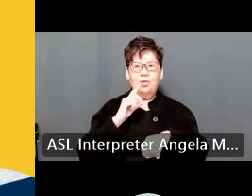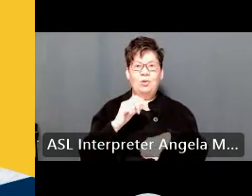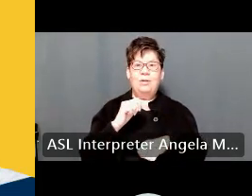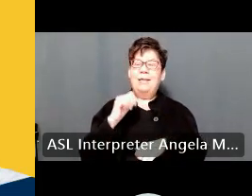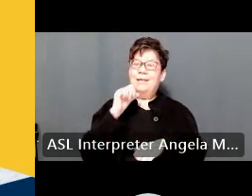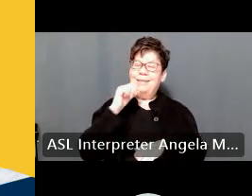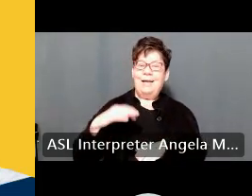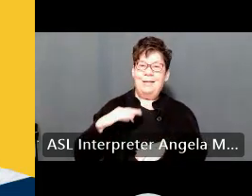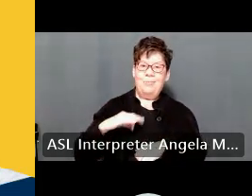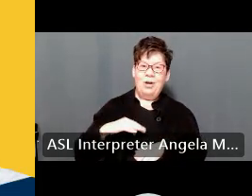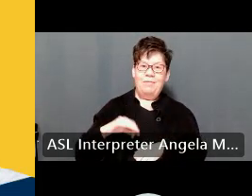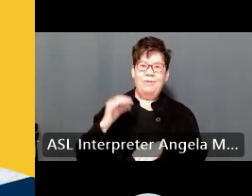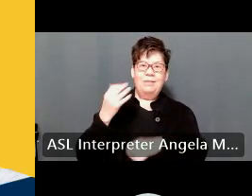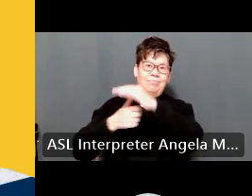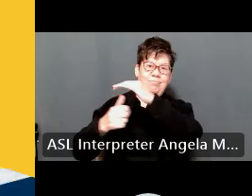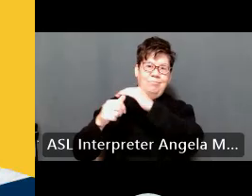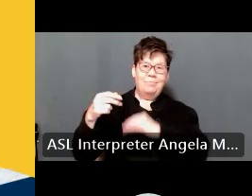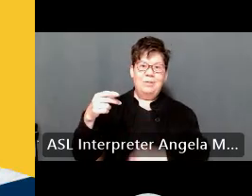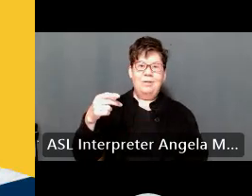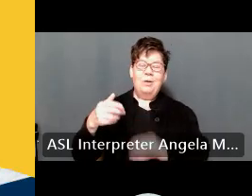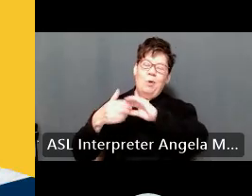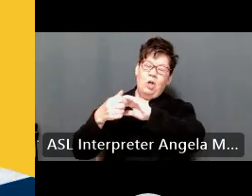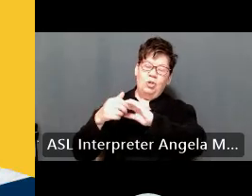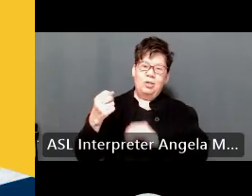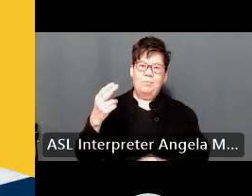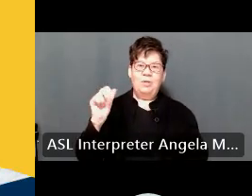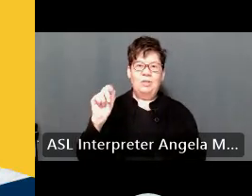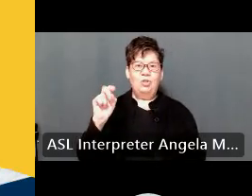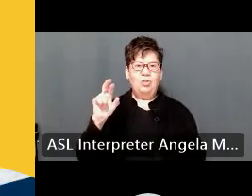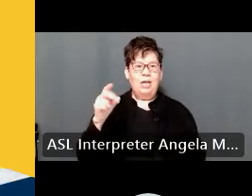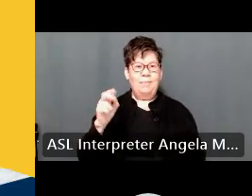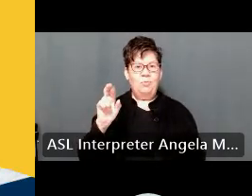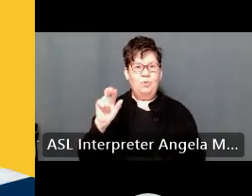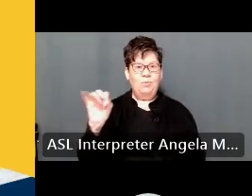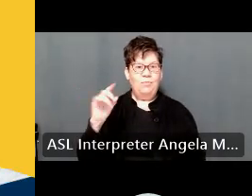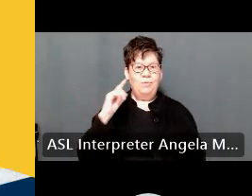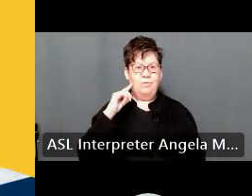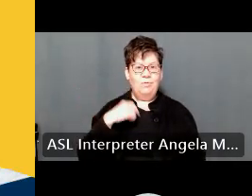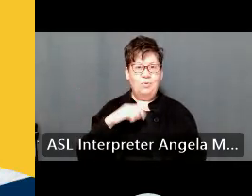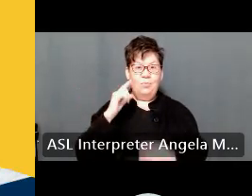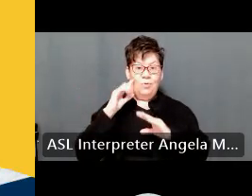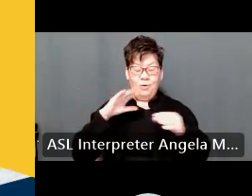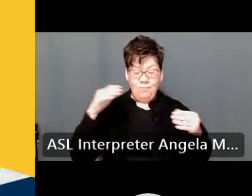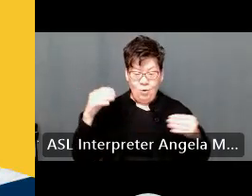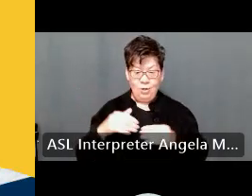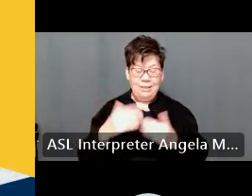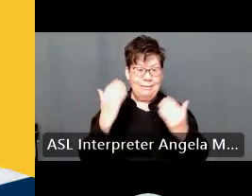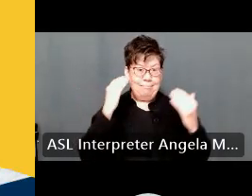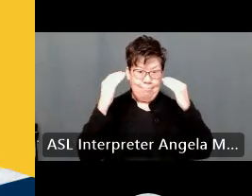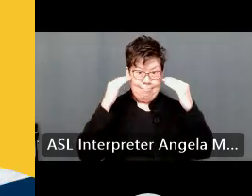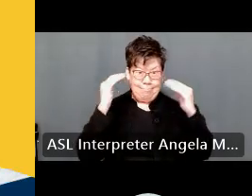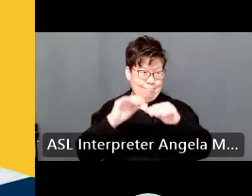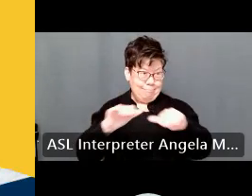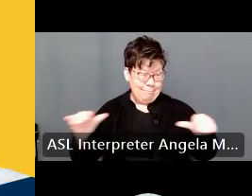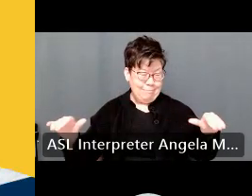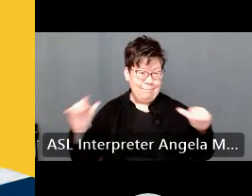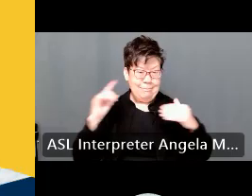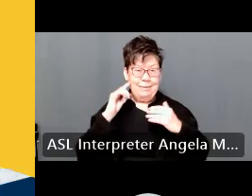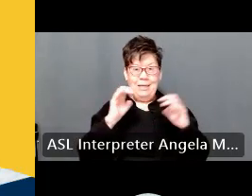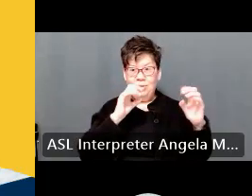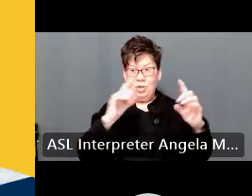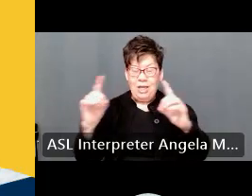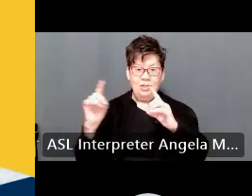the stigma around substance use disorder through a community driven approach focused on awareness, education, and uplifting the